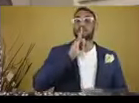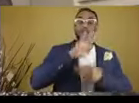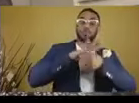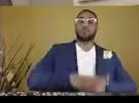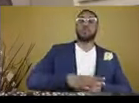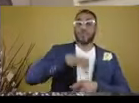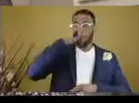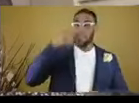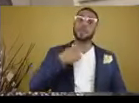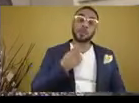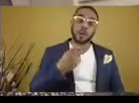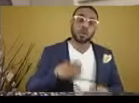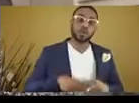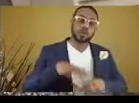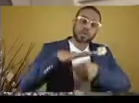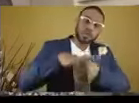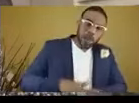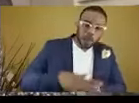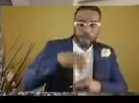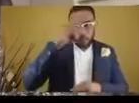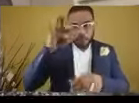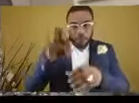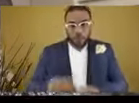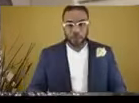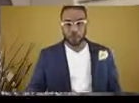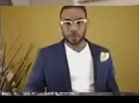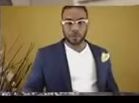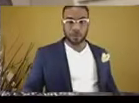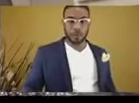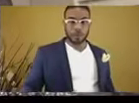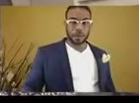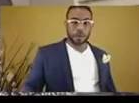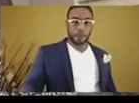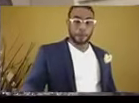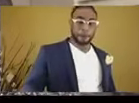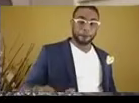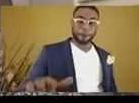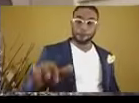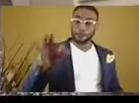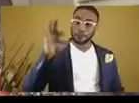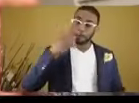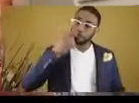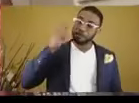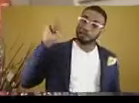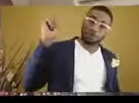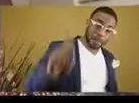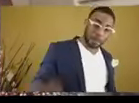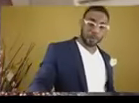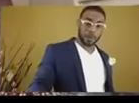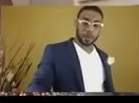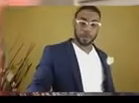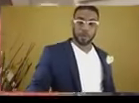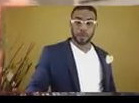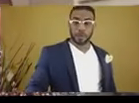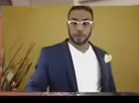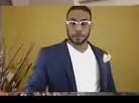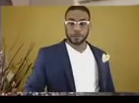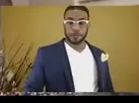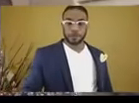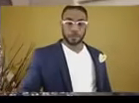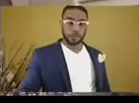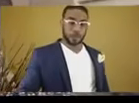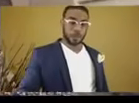voices, to suppress Black votes, point blank period. And so I think that when we think about what